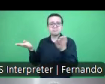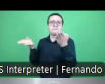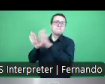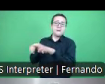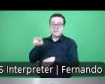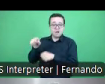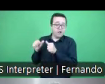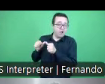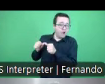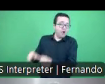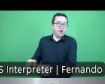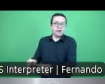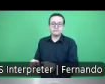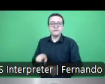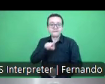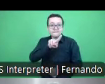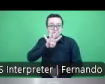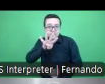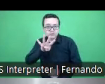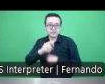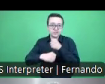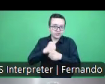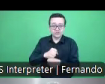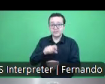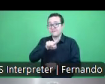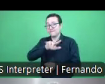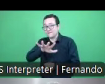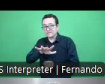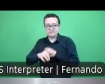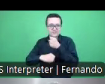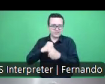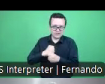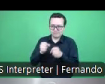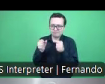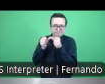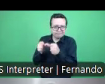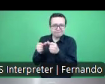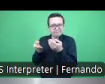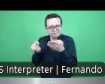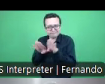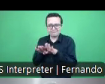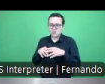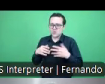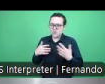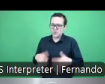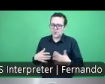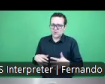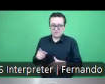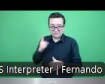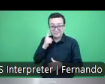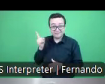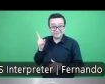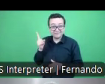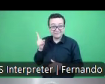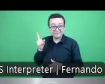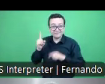years. kami yang saat ini sudah So the meninggal, one on the dia right, terkurung hampir 20 tahun right di panti below, rehabilitasi. when Bisa